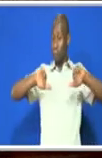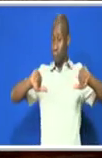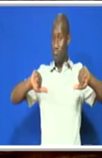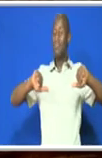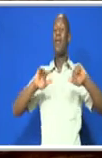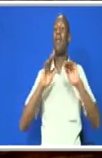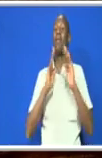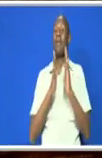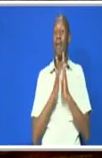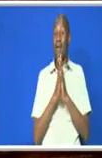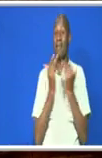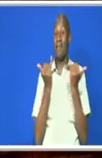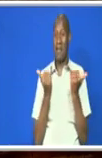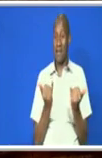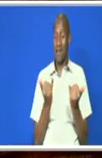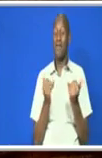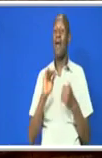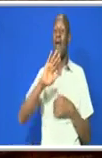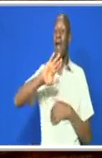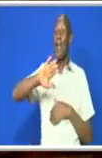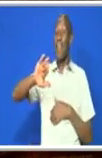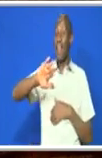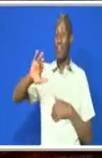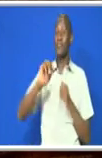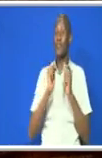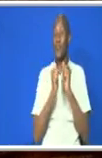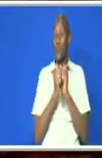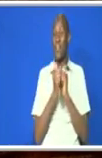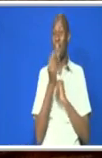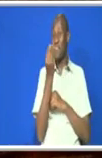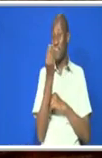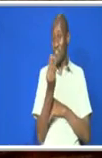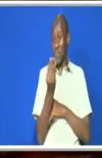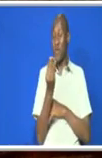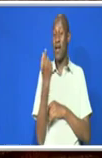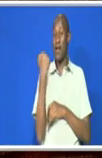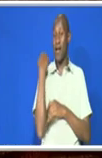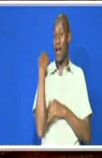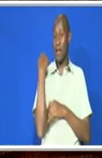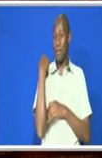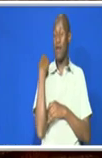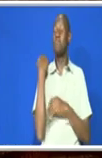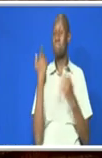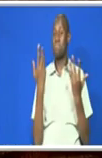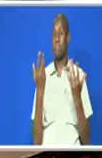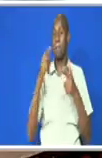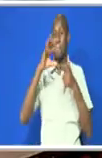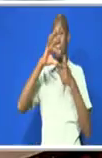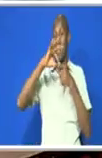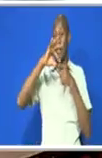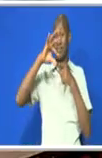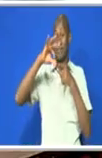pegs, and now I have been left with fewer number of pens.